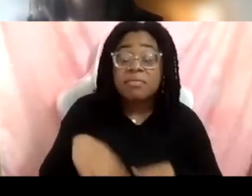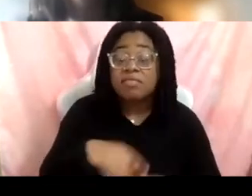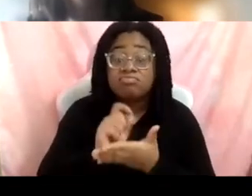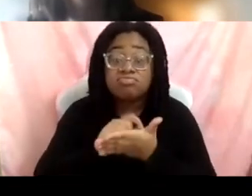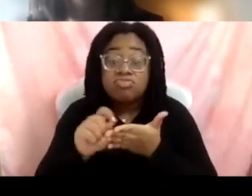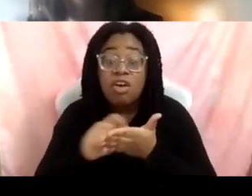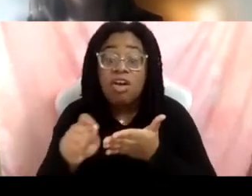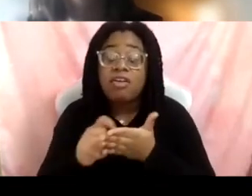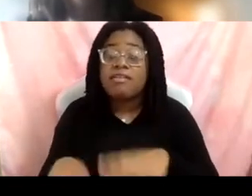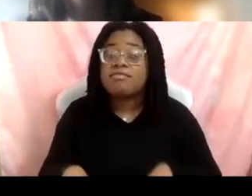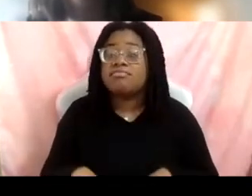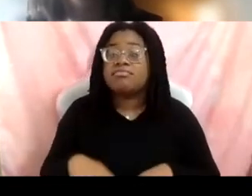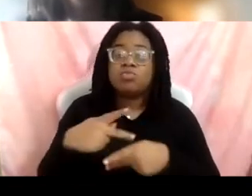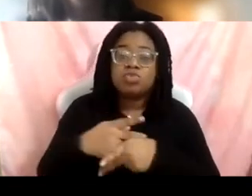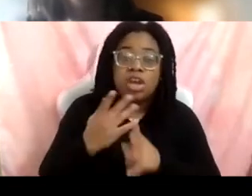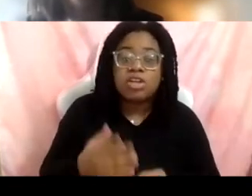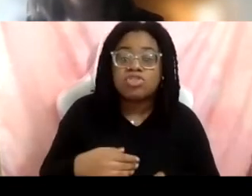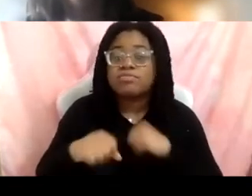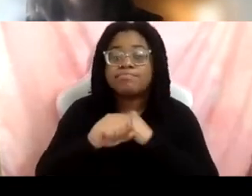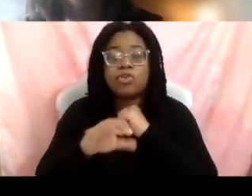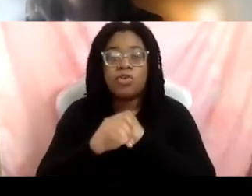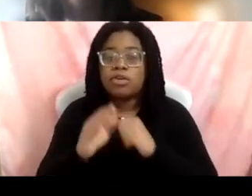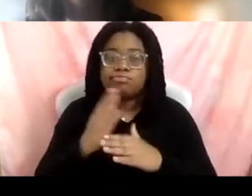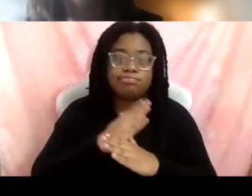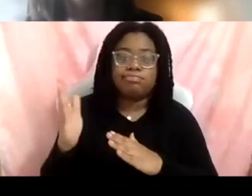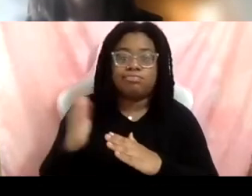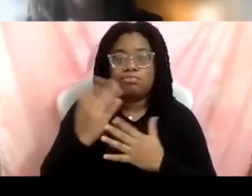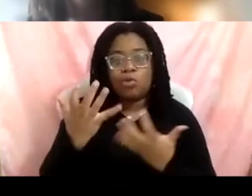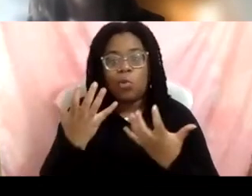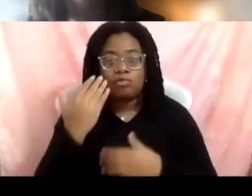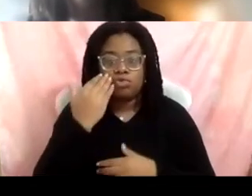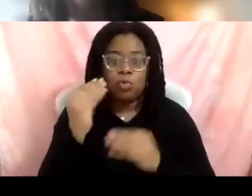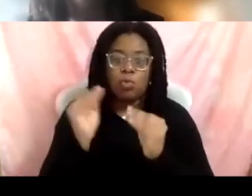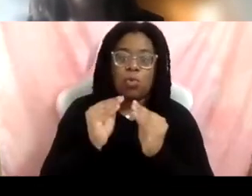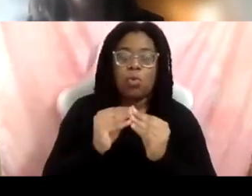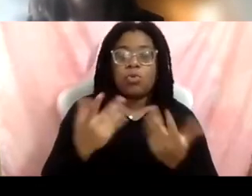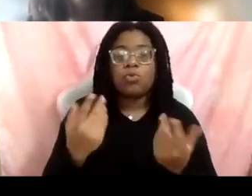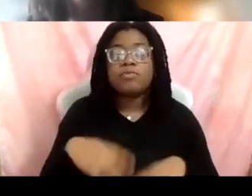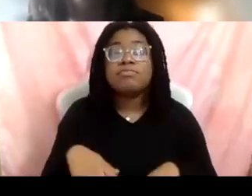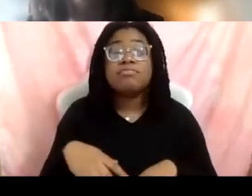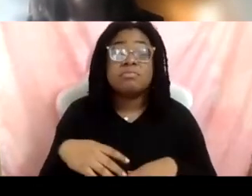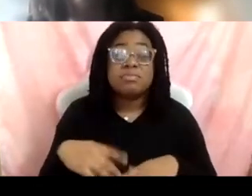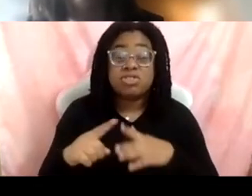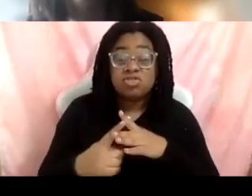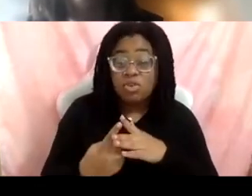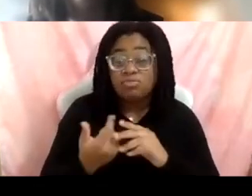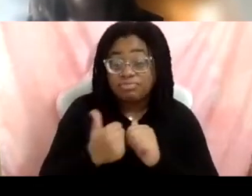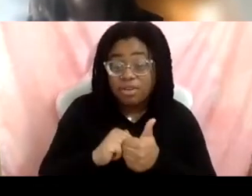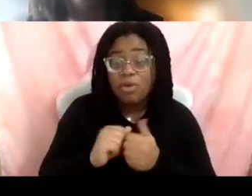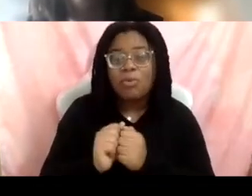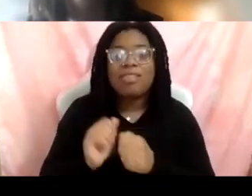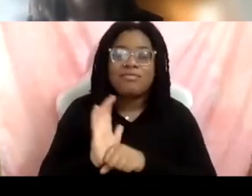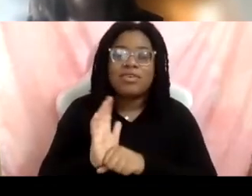production, marketing, everything else in between, or you're just kind of figuring it out. For a lot of folks, the starting point is often going to film